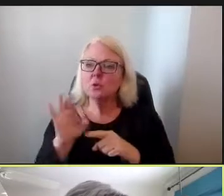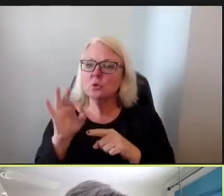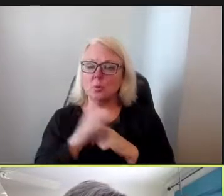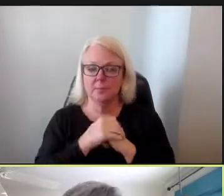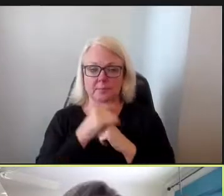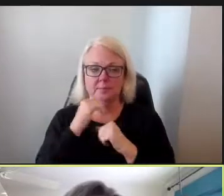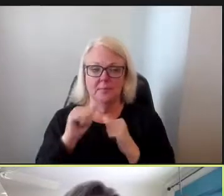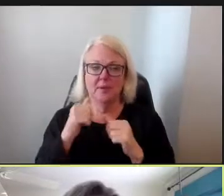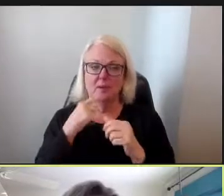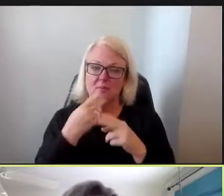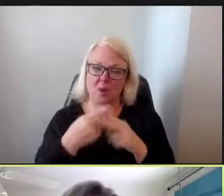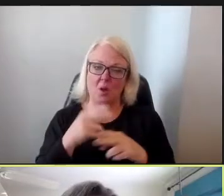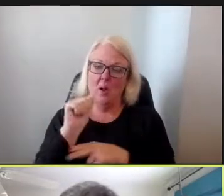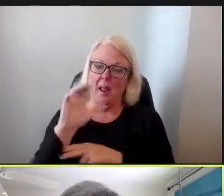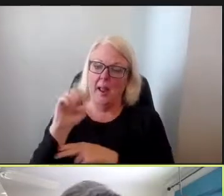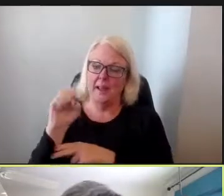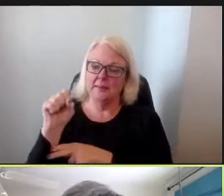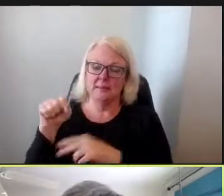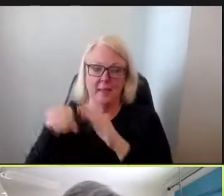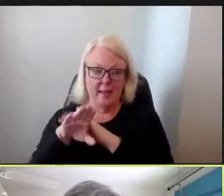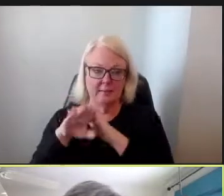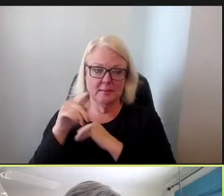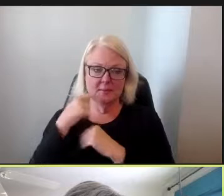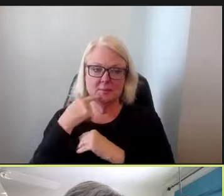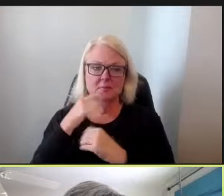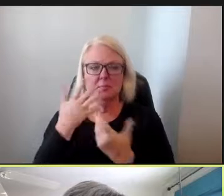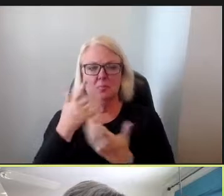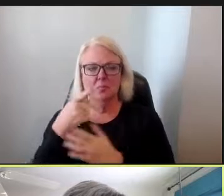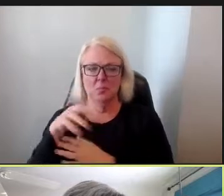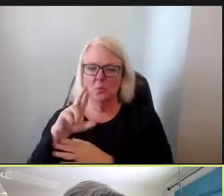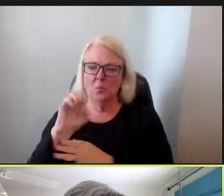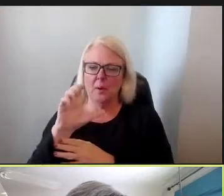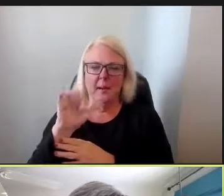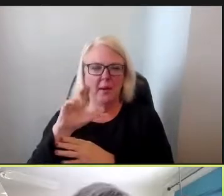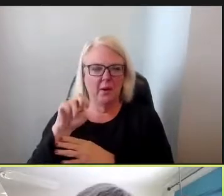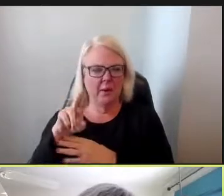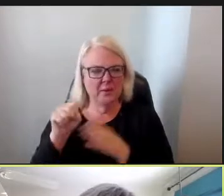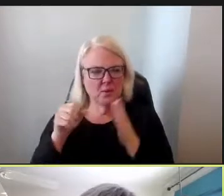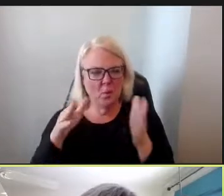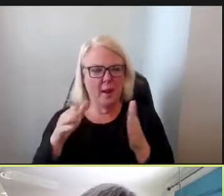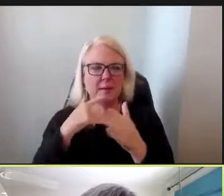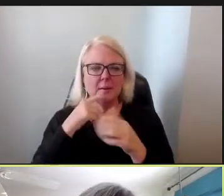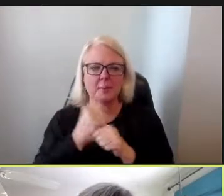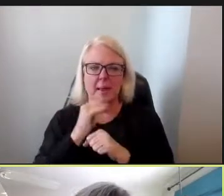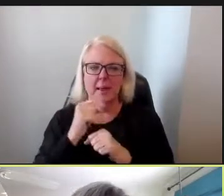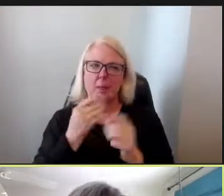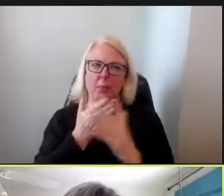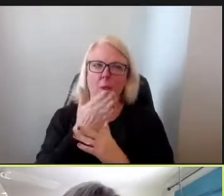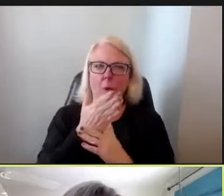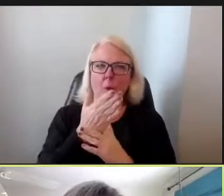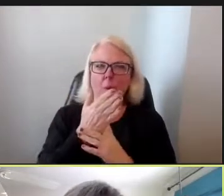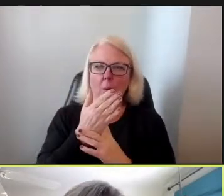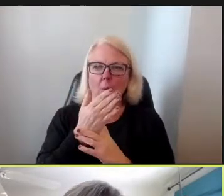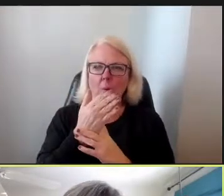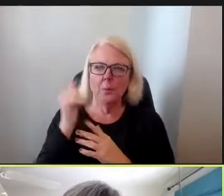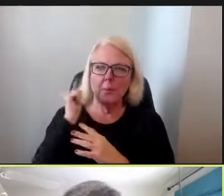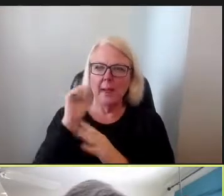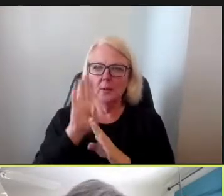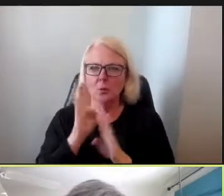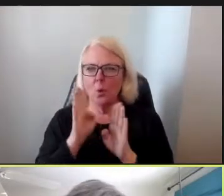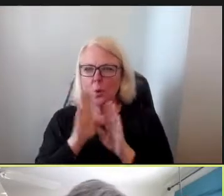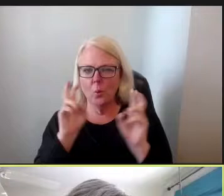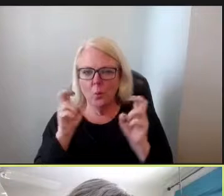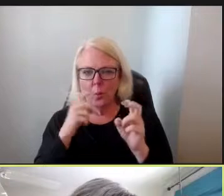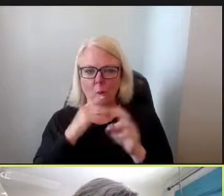also think of access as a kind of precarious way of being, a sense of having made it through the back door, which is probably next to